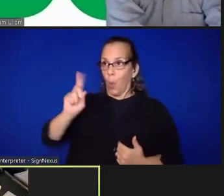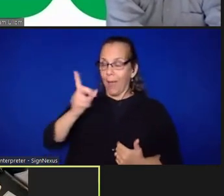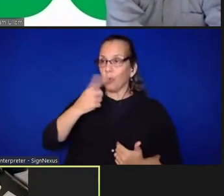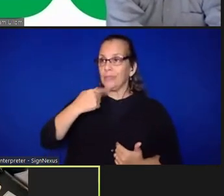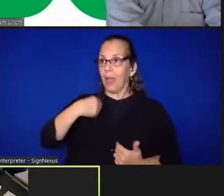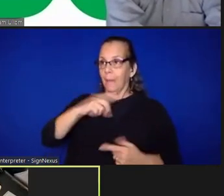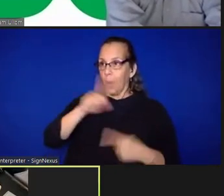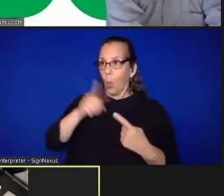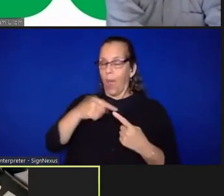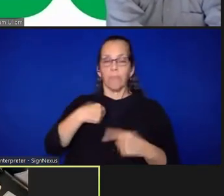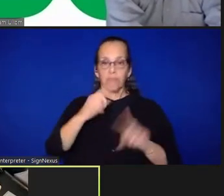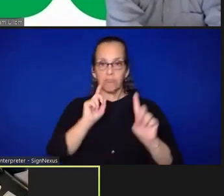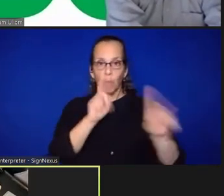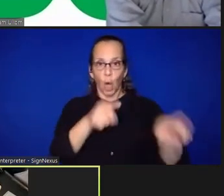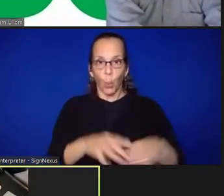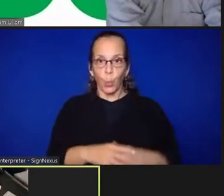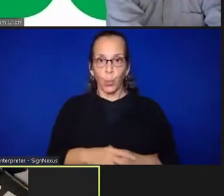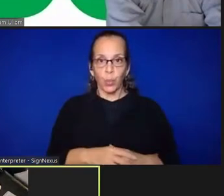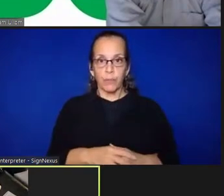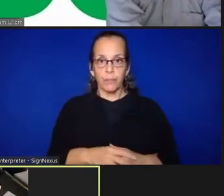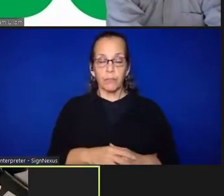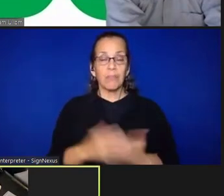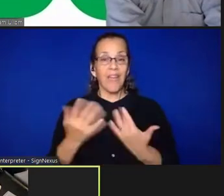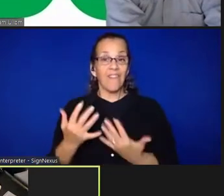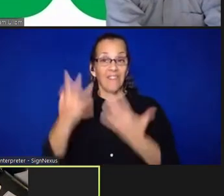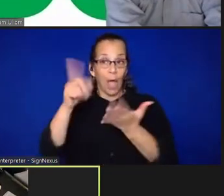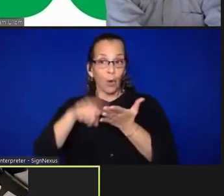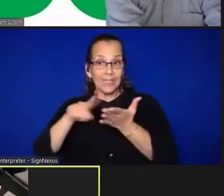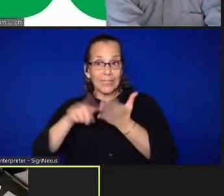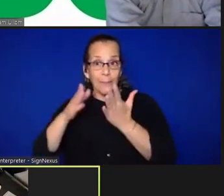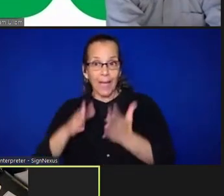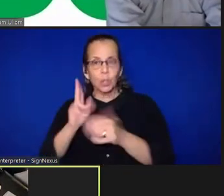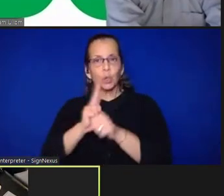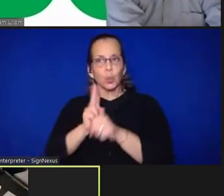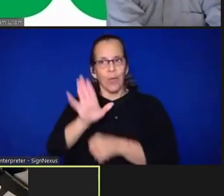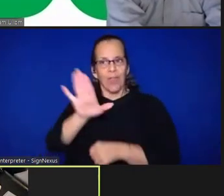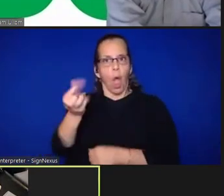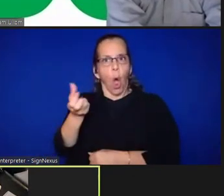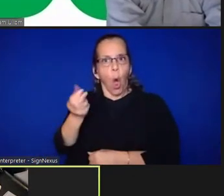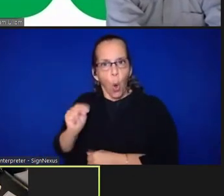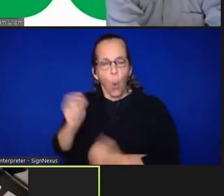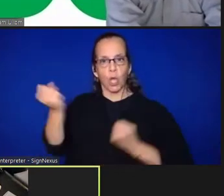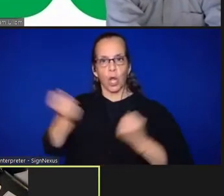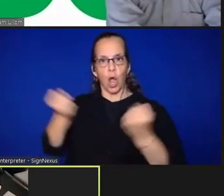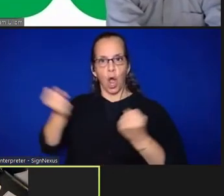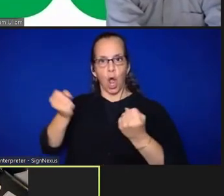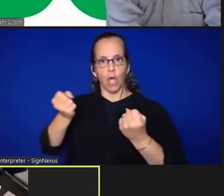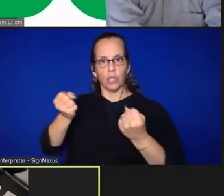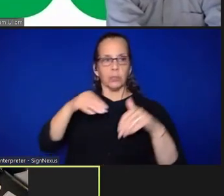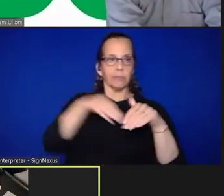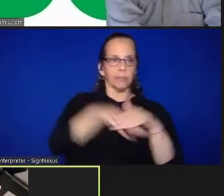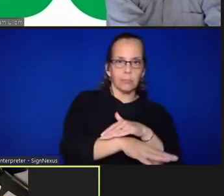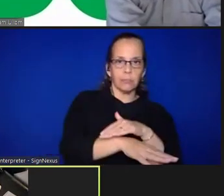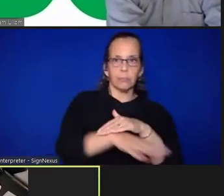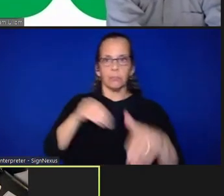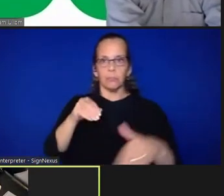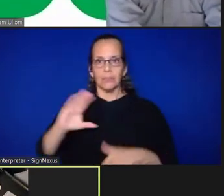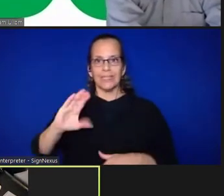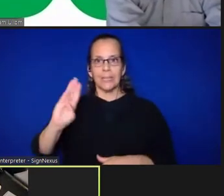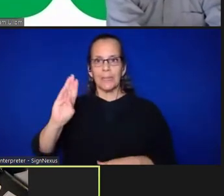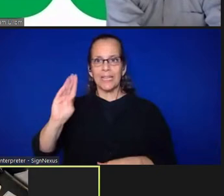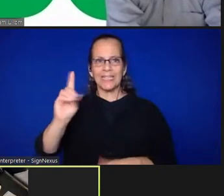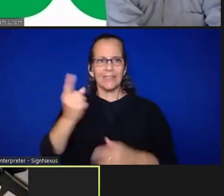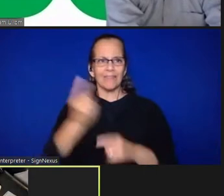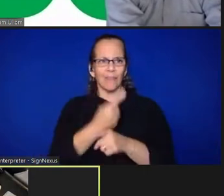ordered a fire inspectors use their personal vehicles they travel in and out of the Zone routinely to